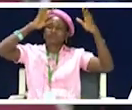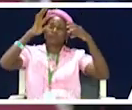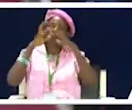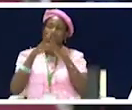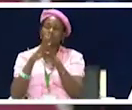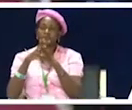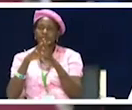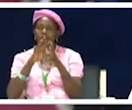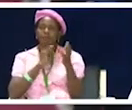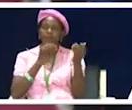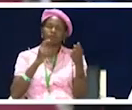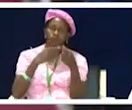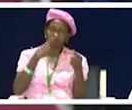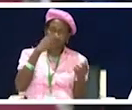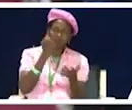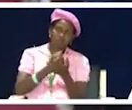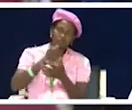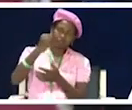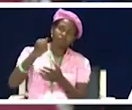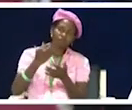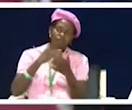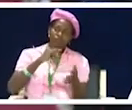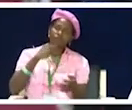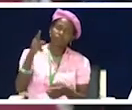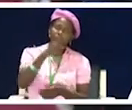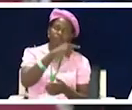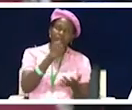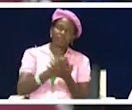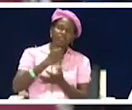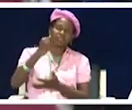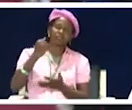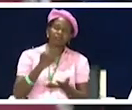I want to say amen to this one before I tell you.